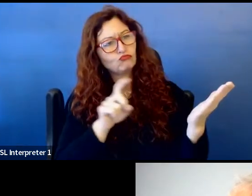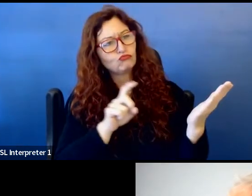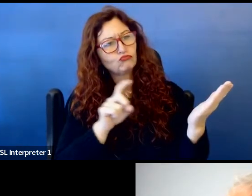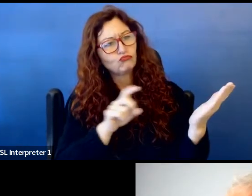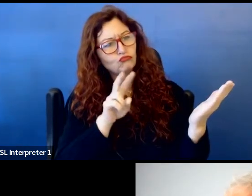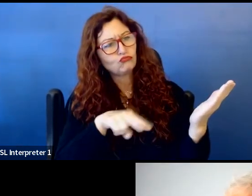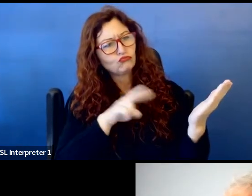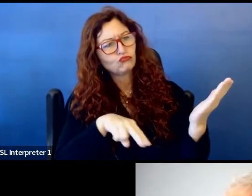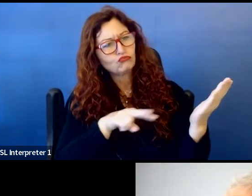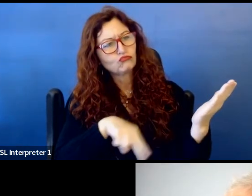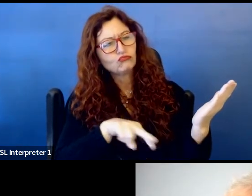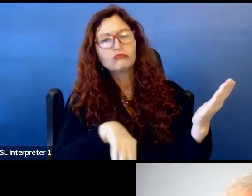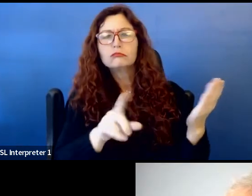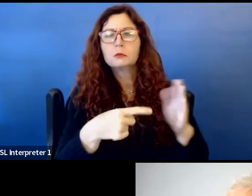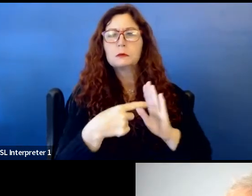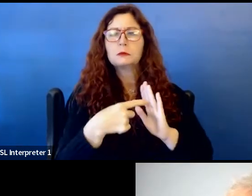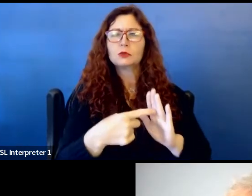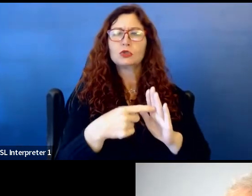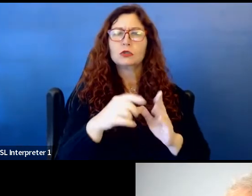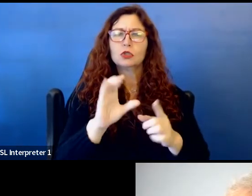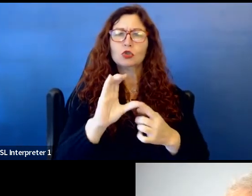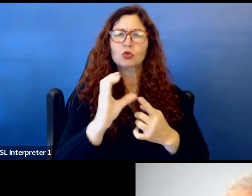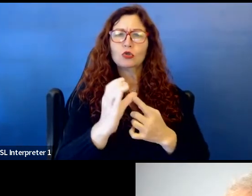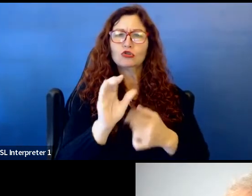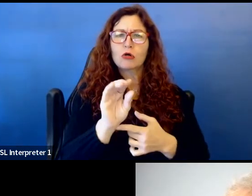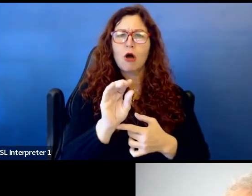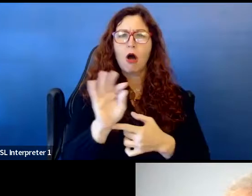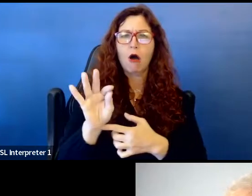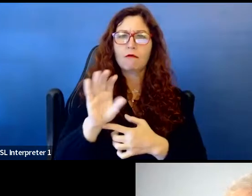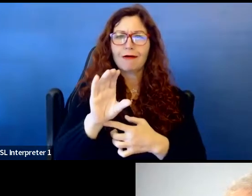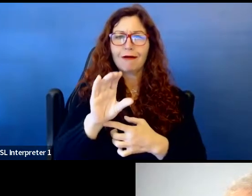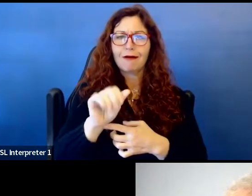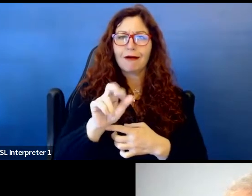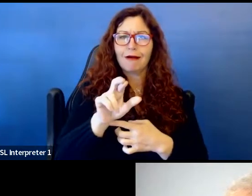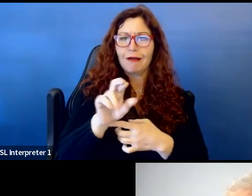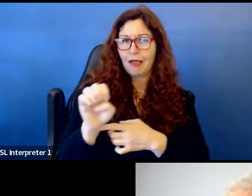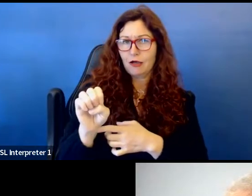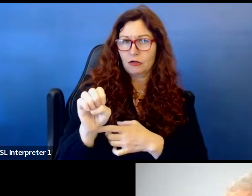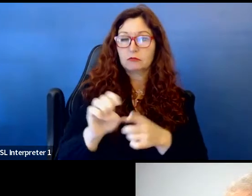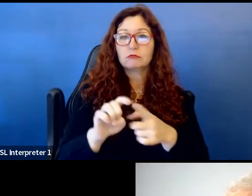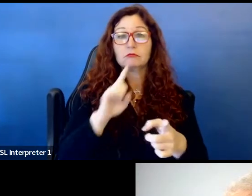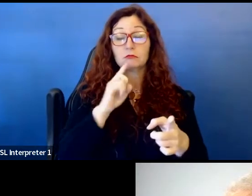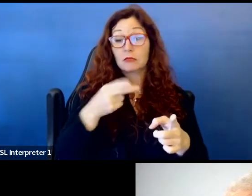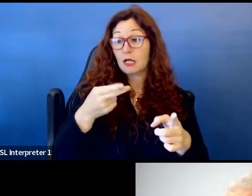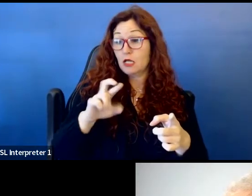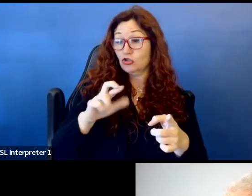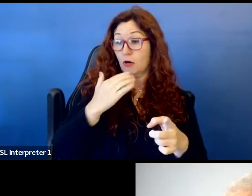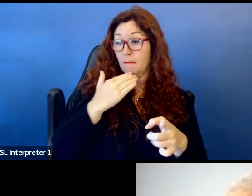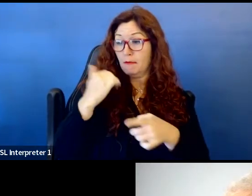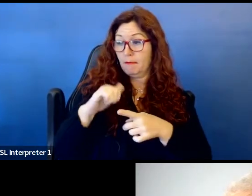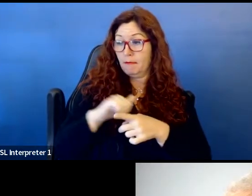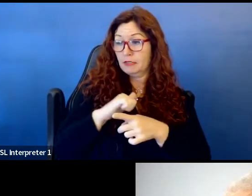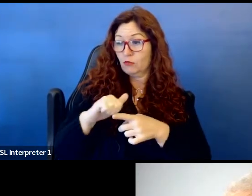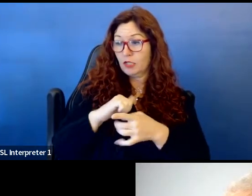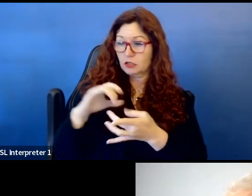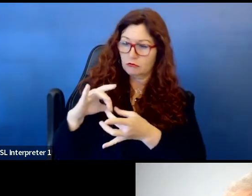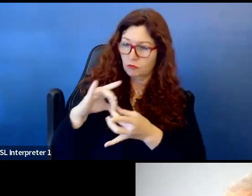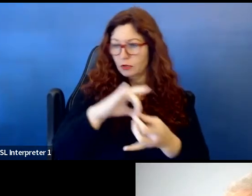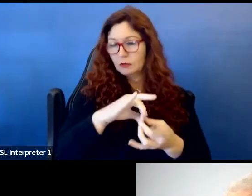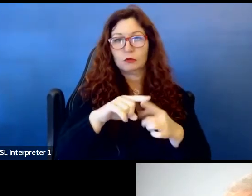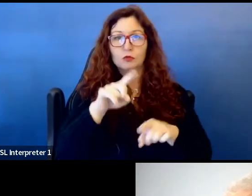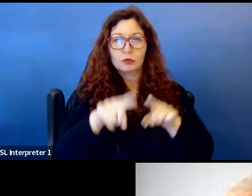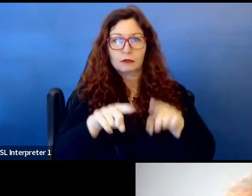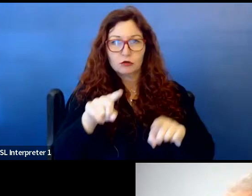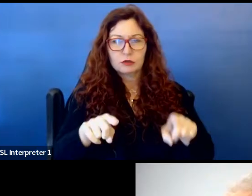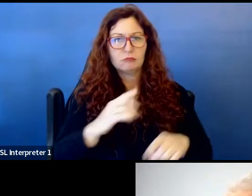care was 20 hr best practices for diversity in construction and i thought it was actually quite well done